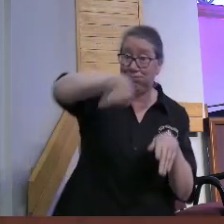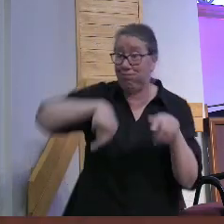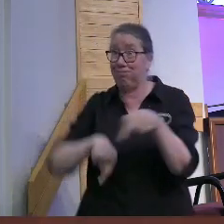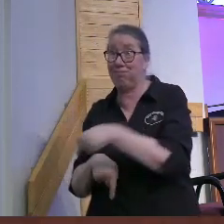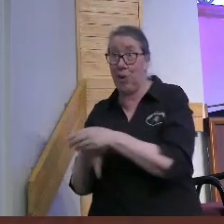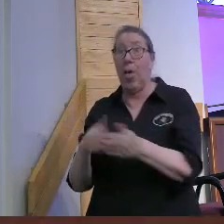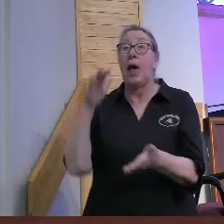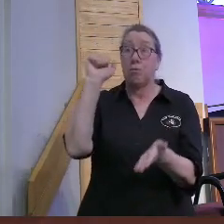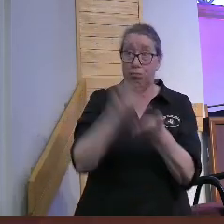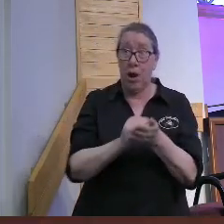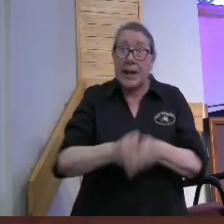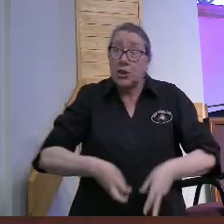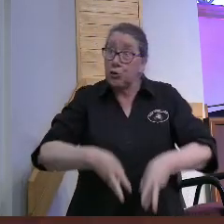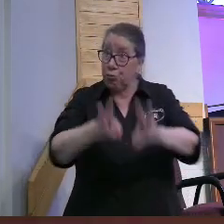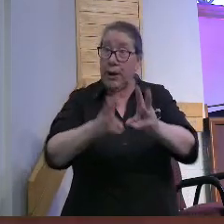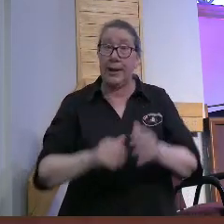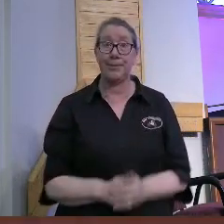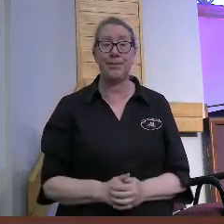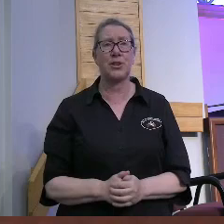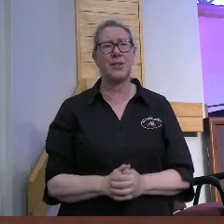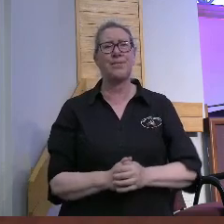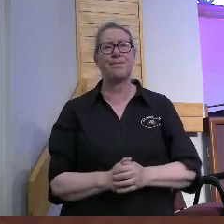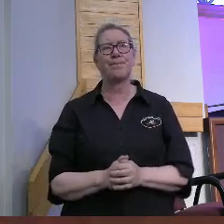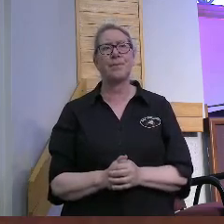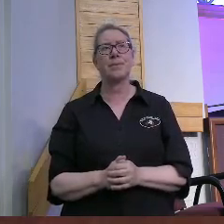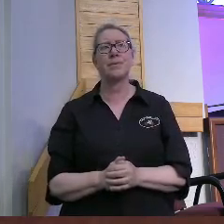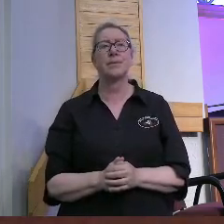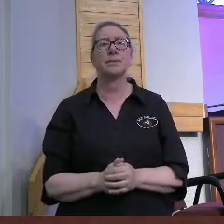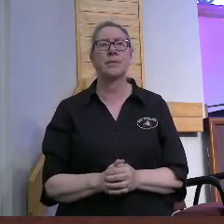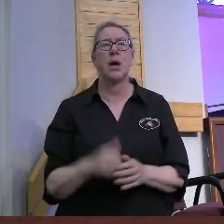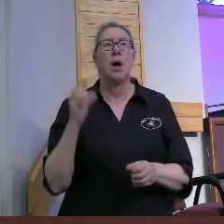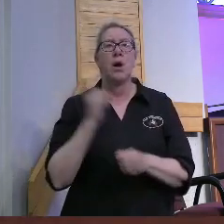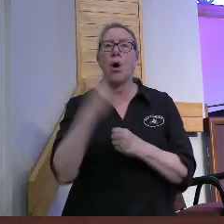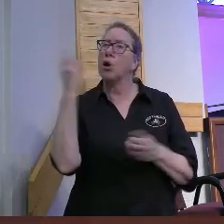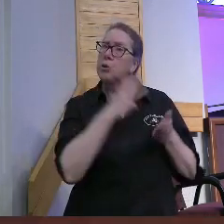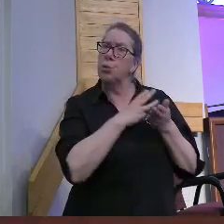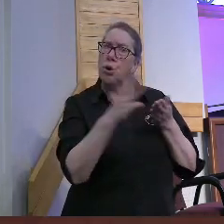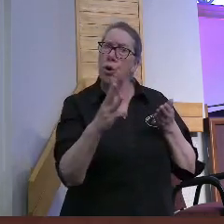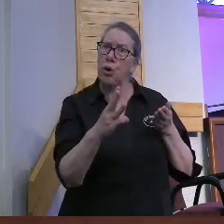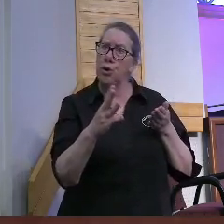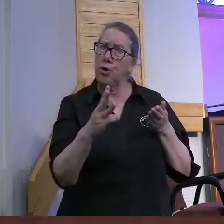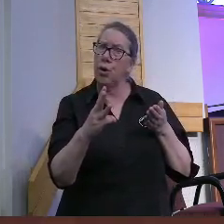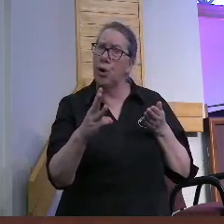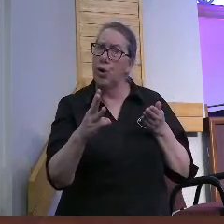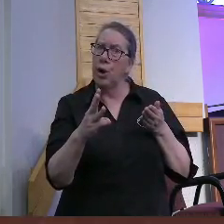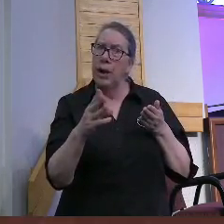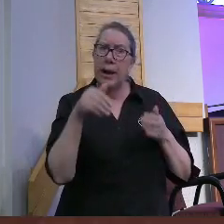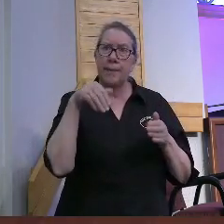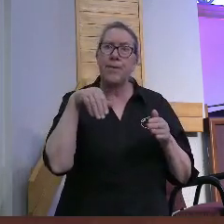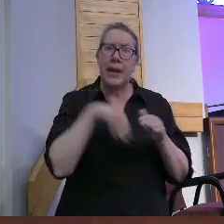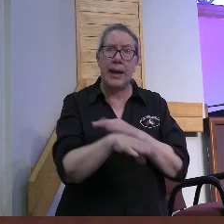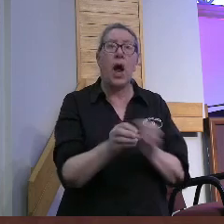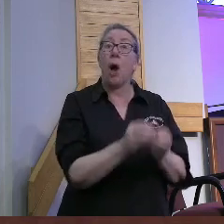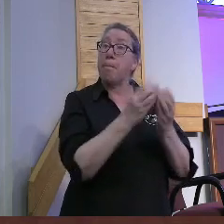so we've got to get the Word of God into our spirit. It's one thing to have the Word of God bounded in leather and on